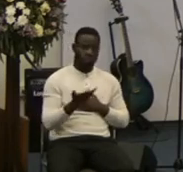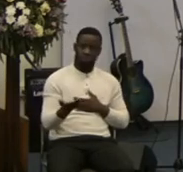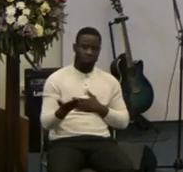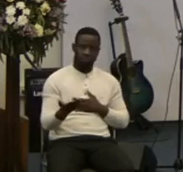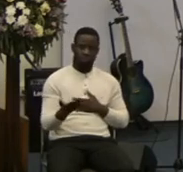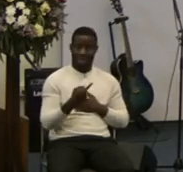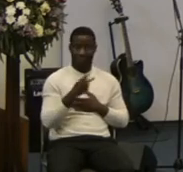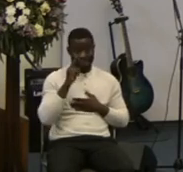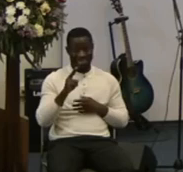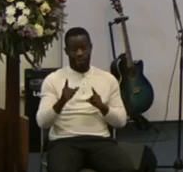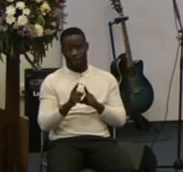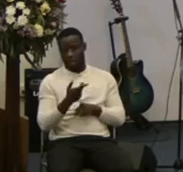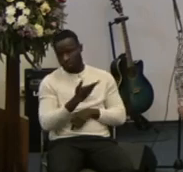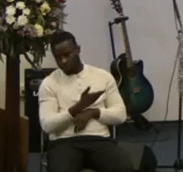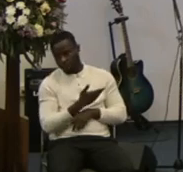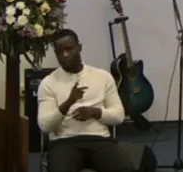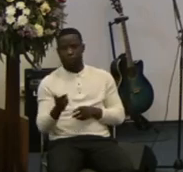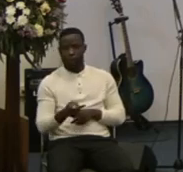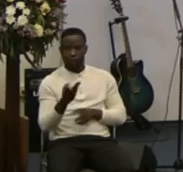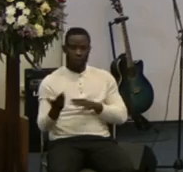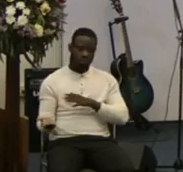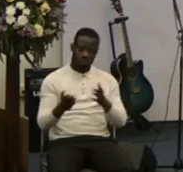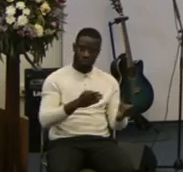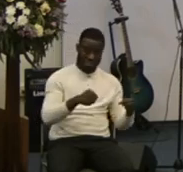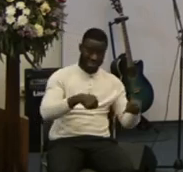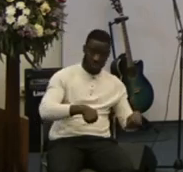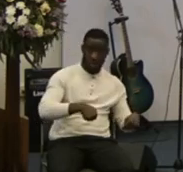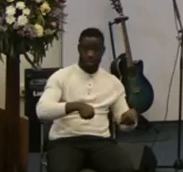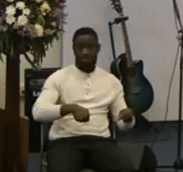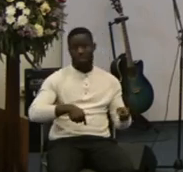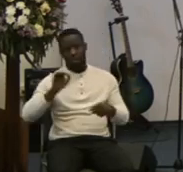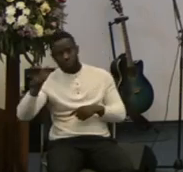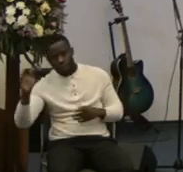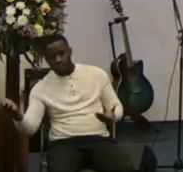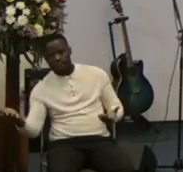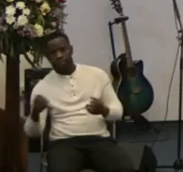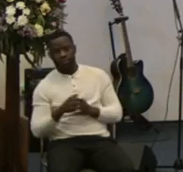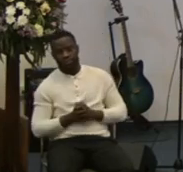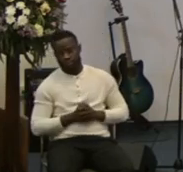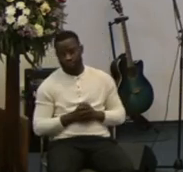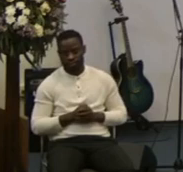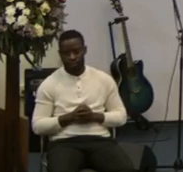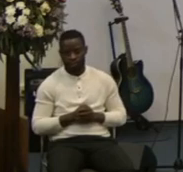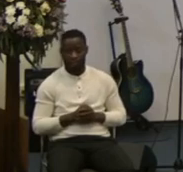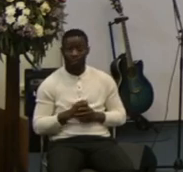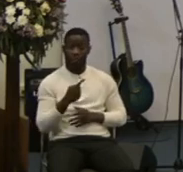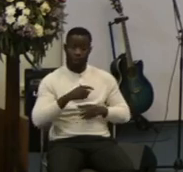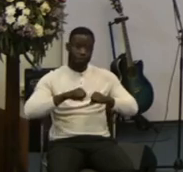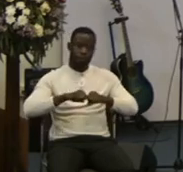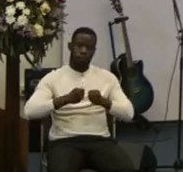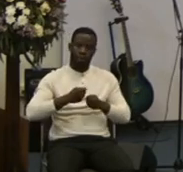And I have seen that here. And the reality of that has broken